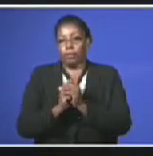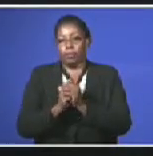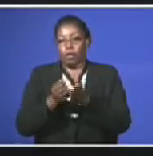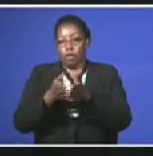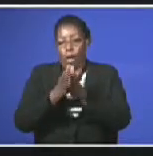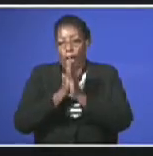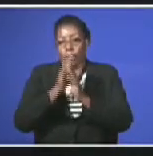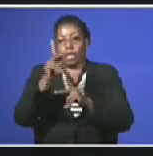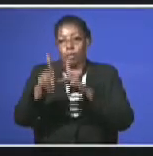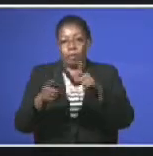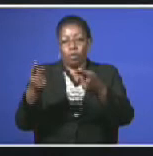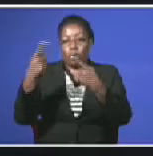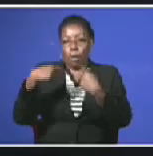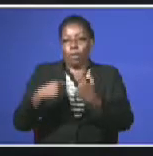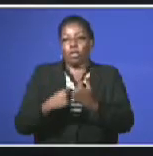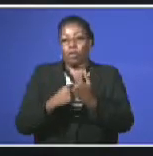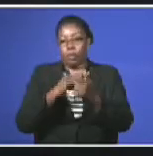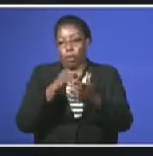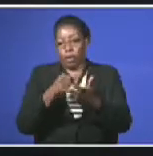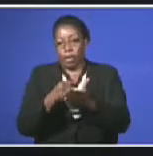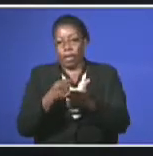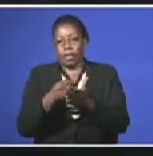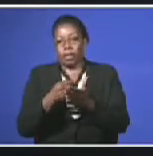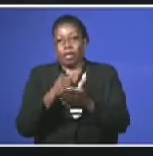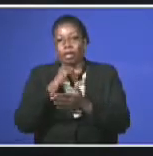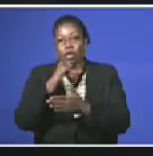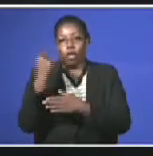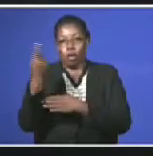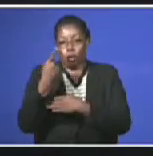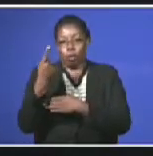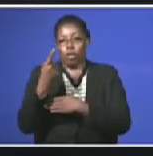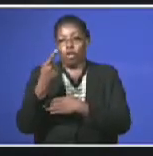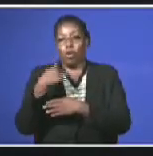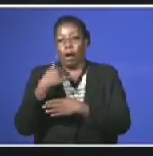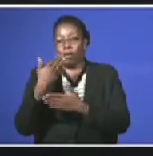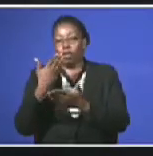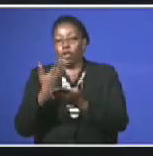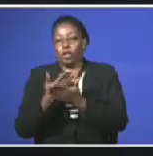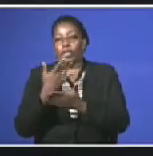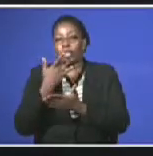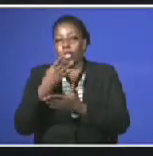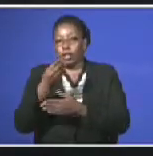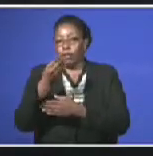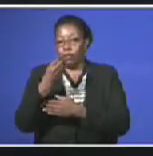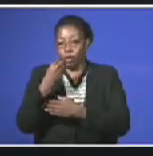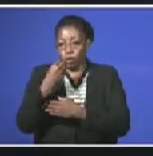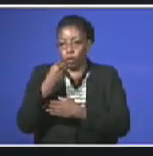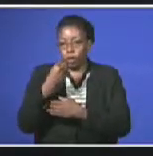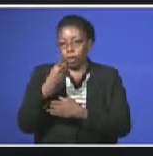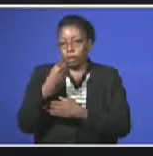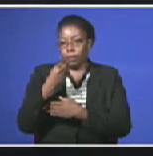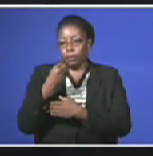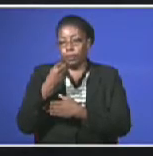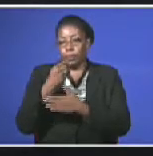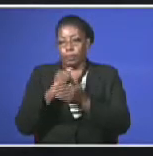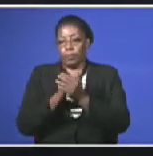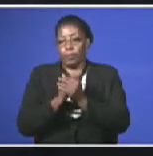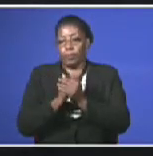are asking people to come out and support it, because not only are you going to have delicious food, because we have award-winning chefs that's going to